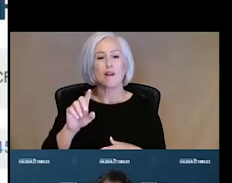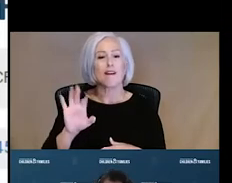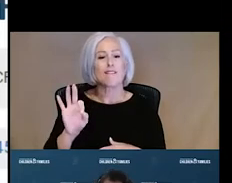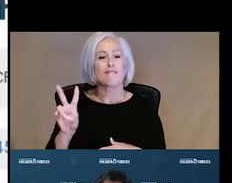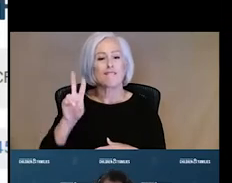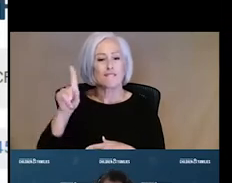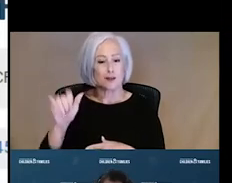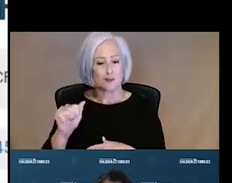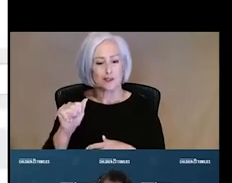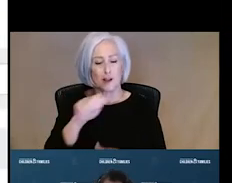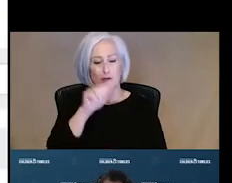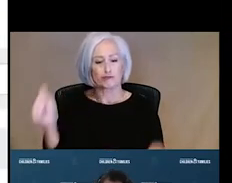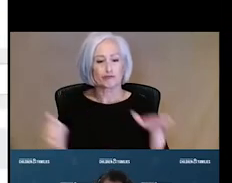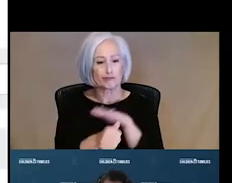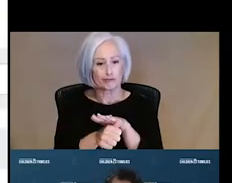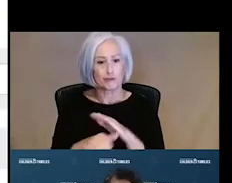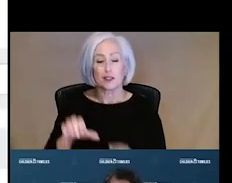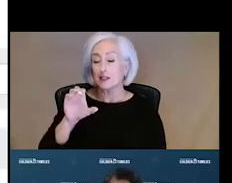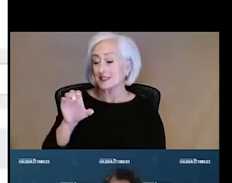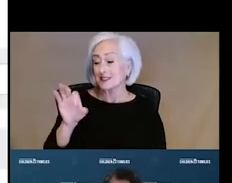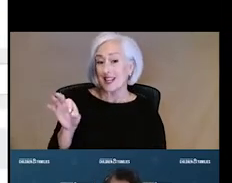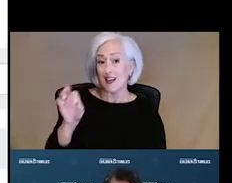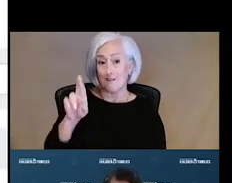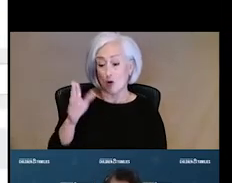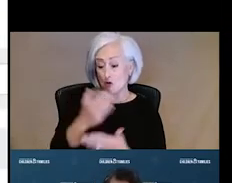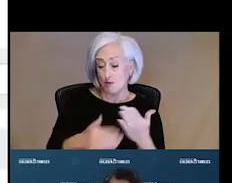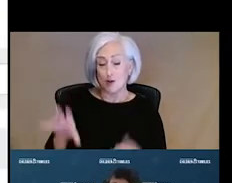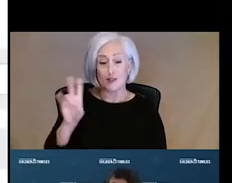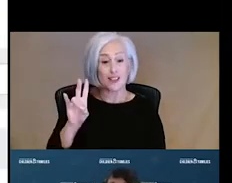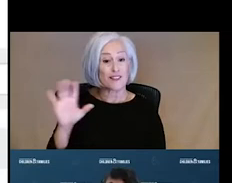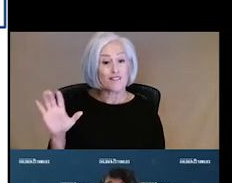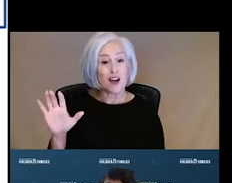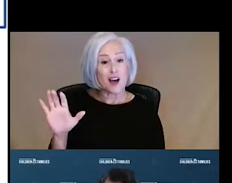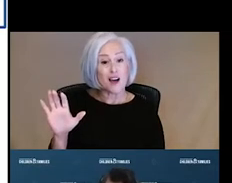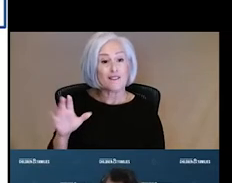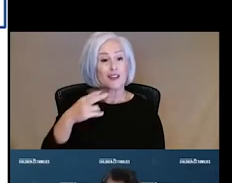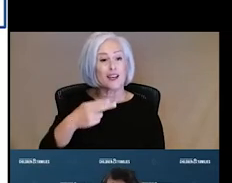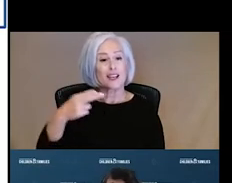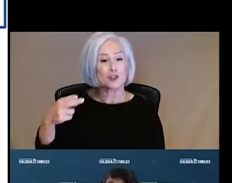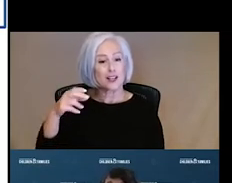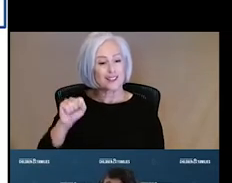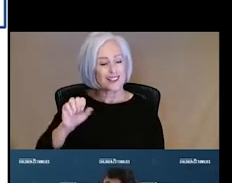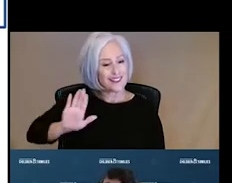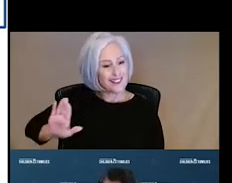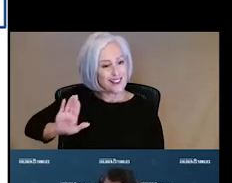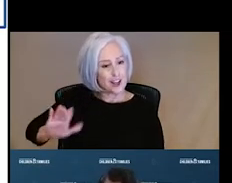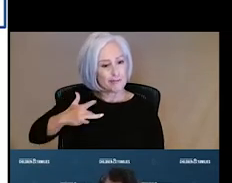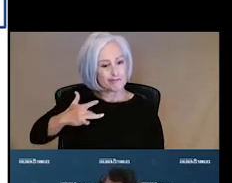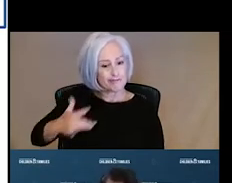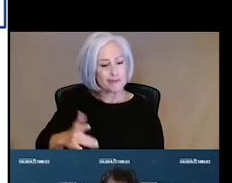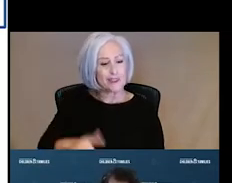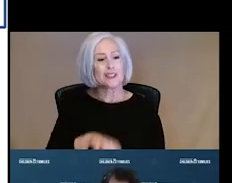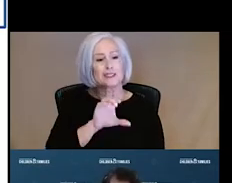So basically, the 45 CFR, Part 75, is HHS's version of the 2 CFR